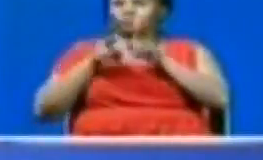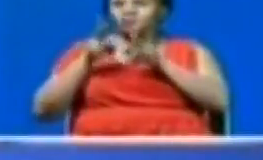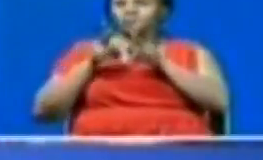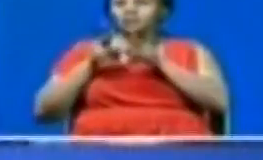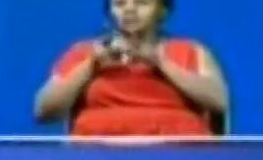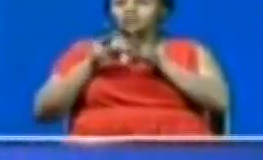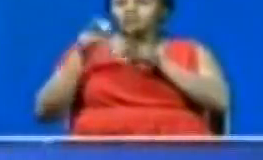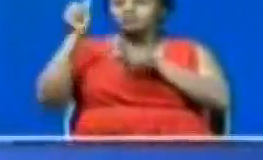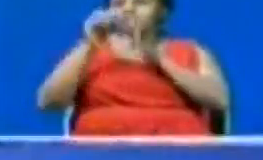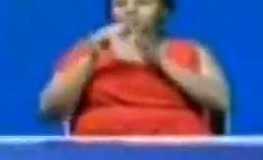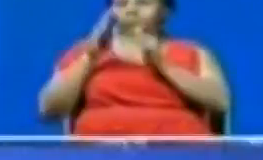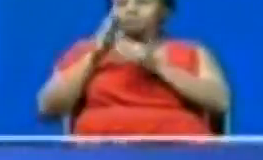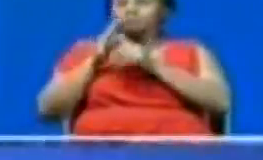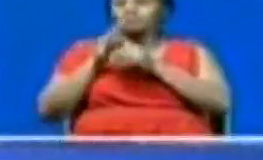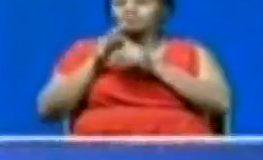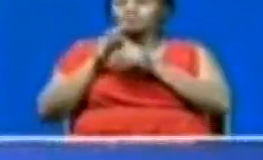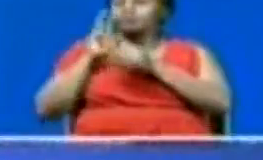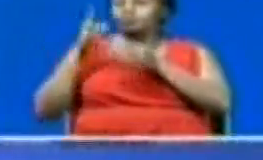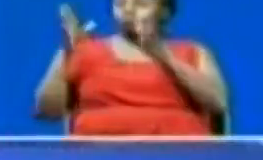House bid.